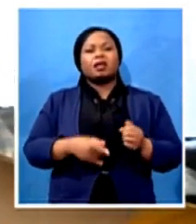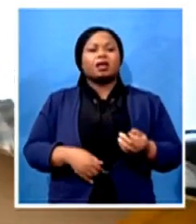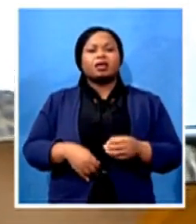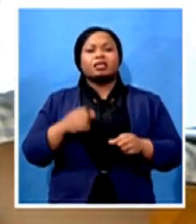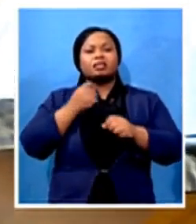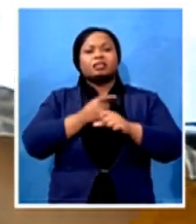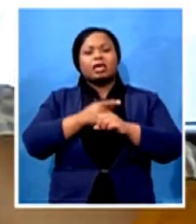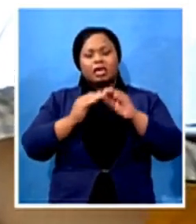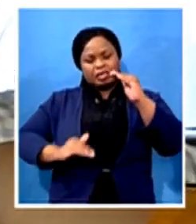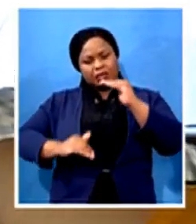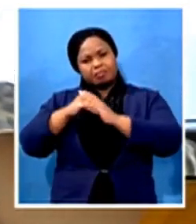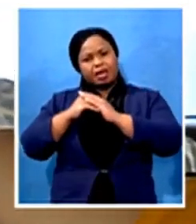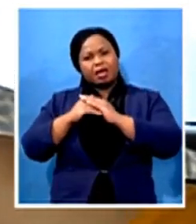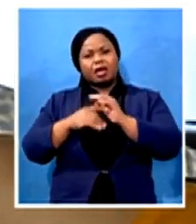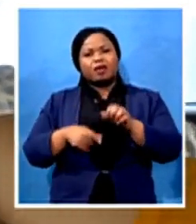now,